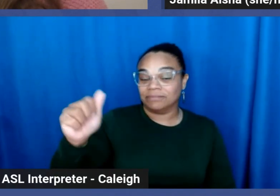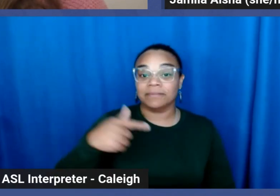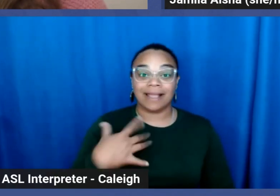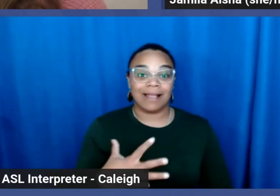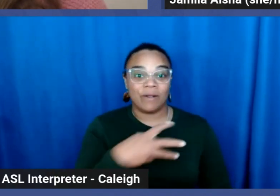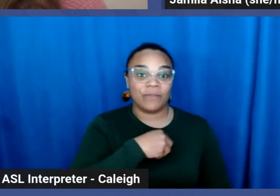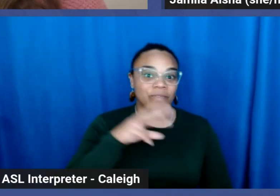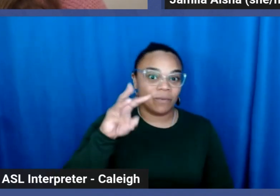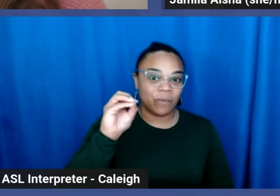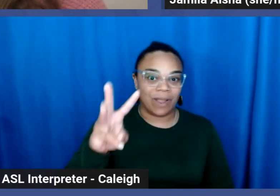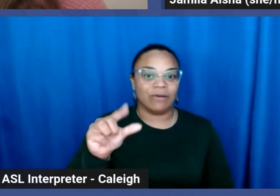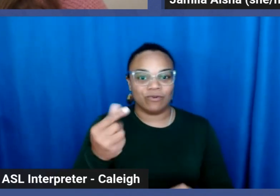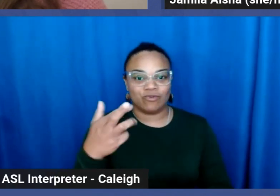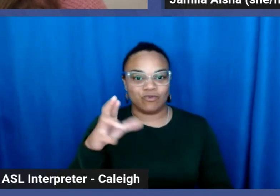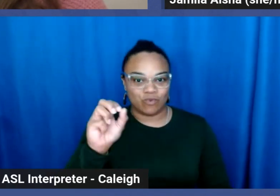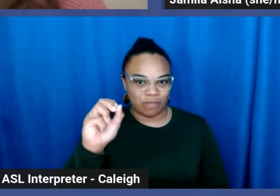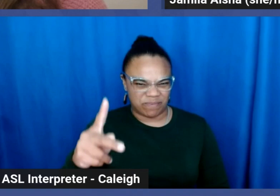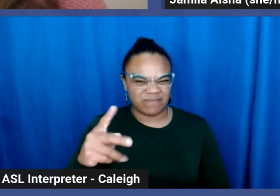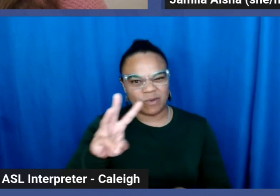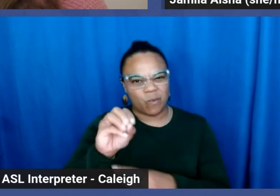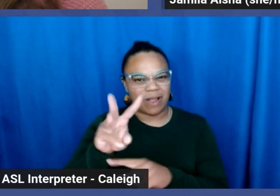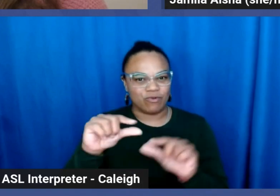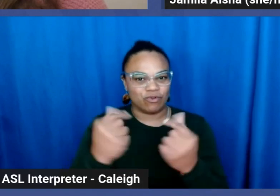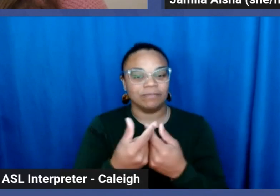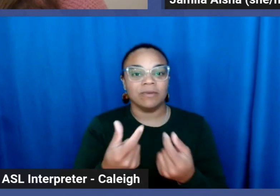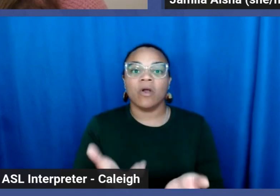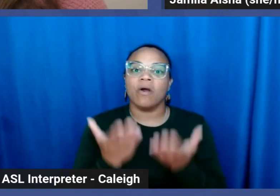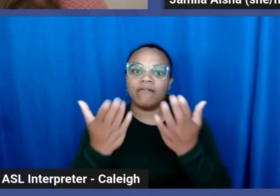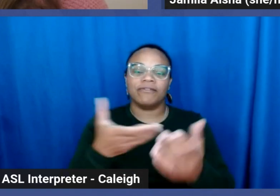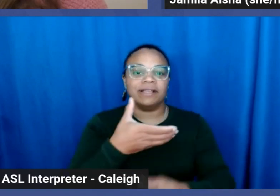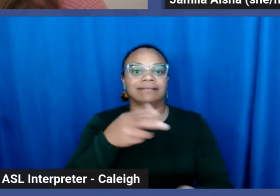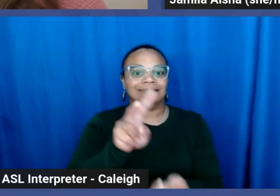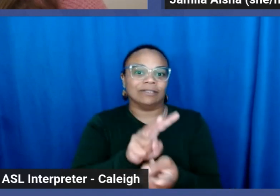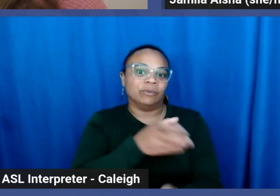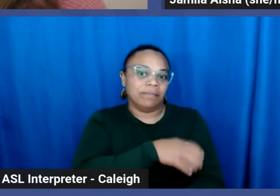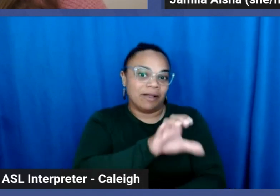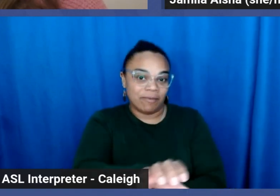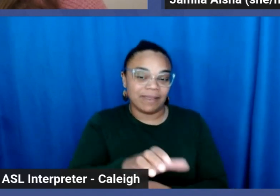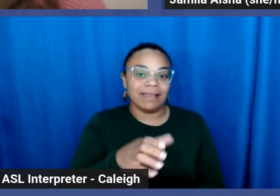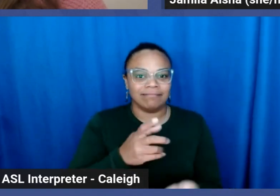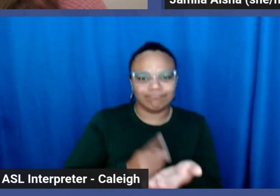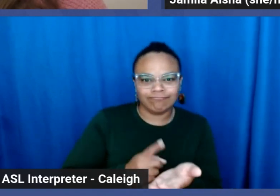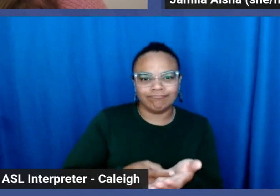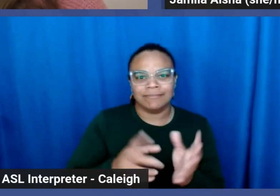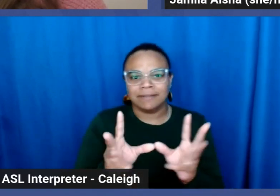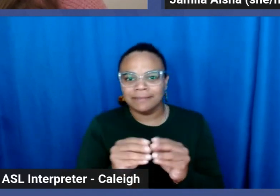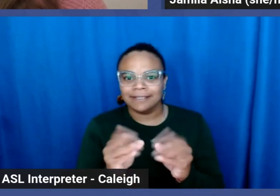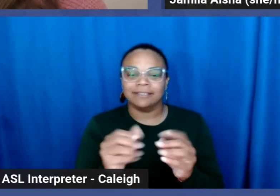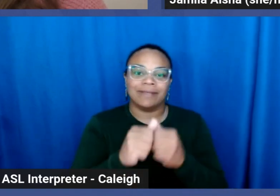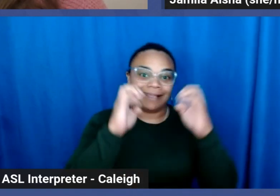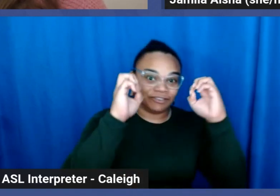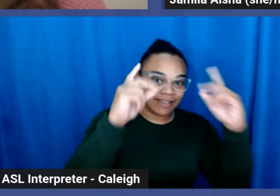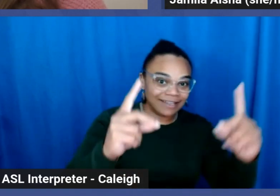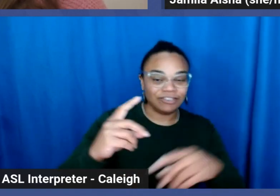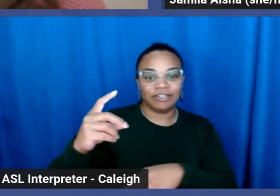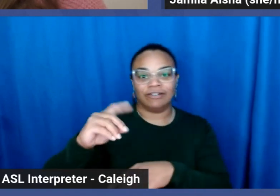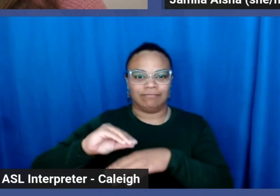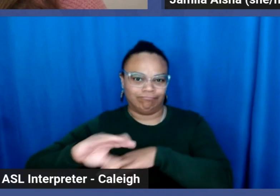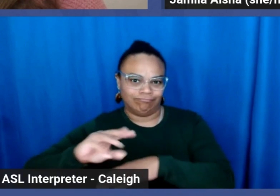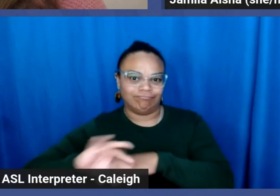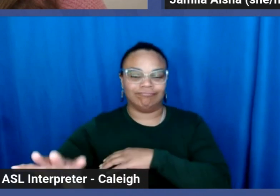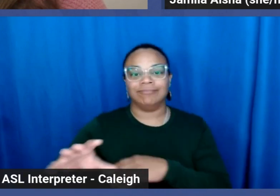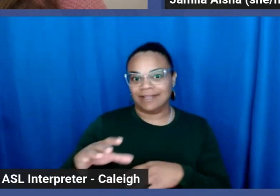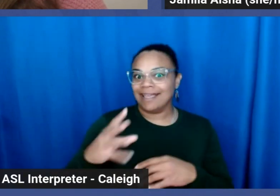WOW Group, offering sexual empowerment consultations through education, coaching, and advising